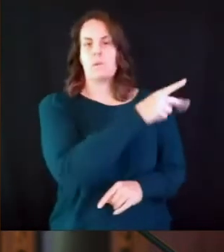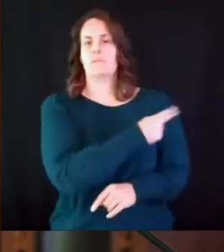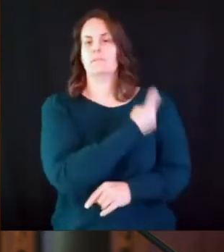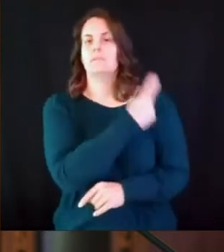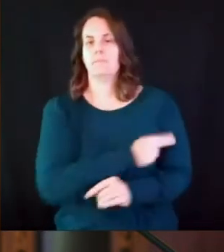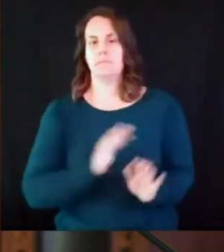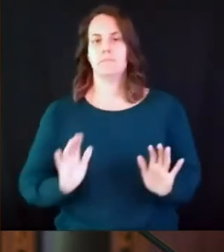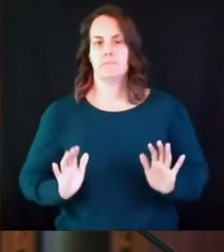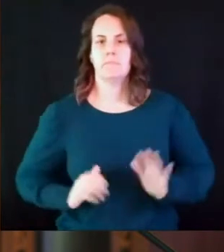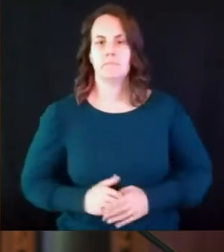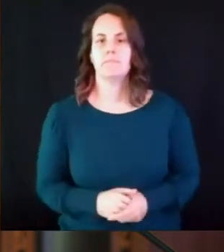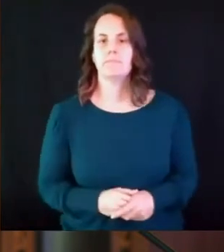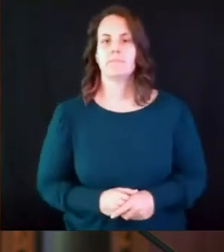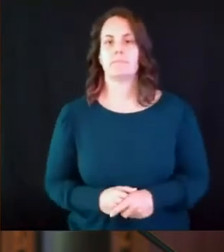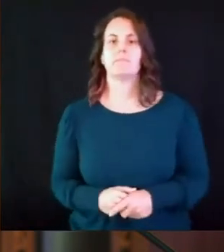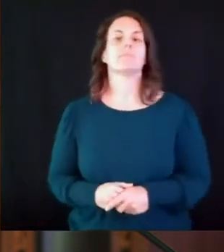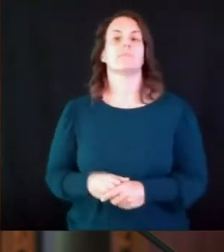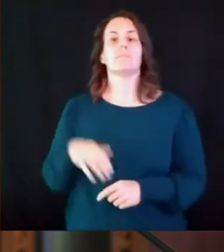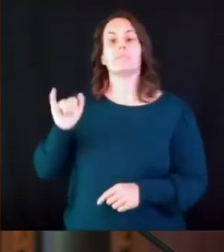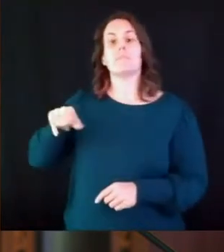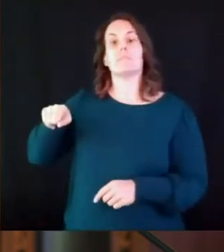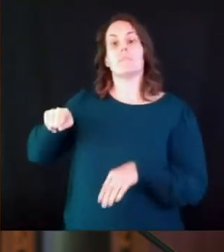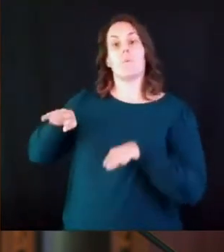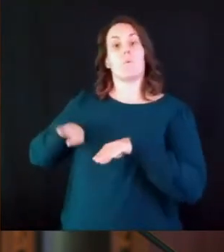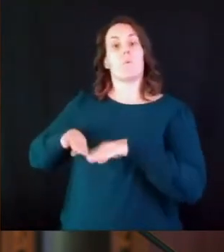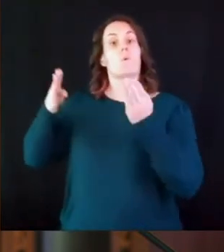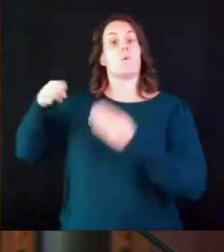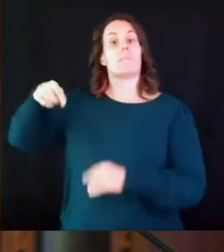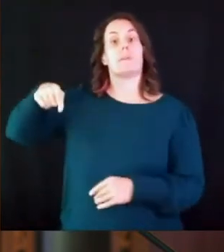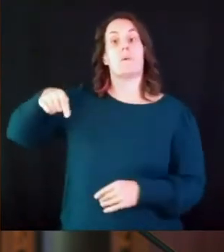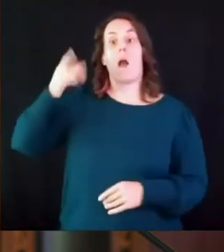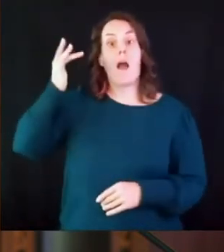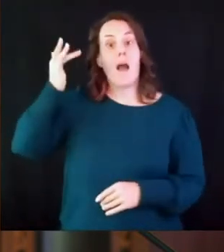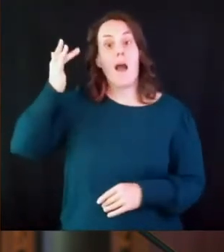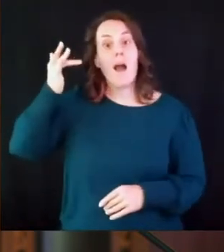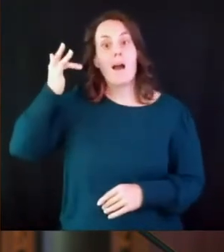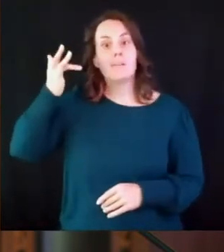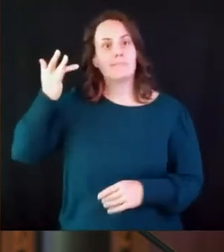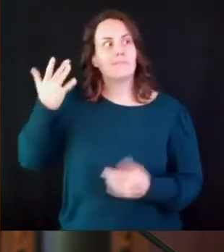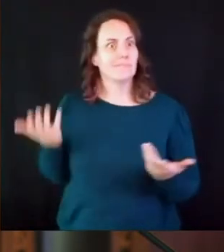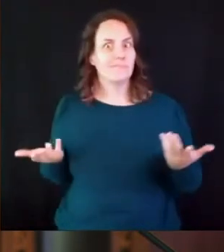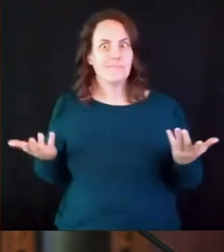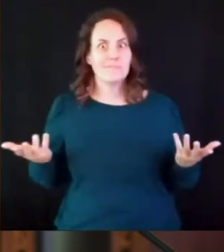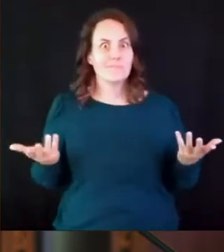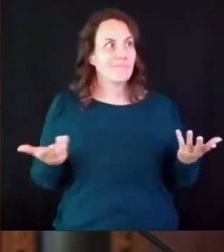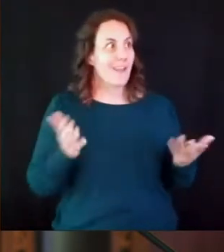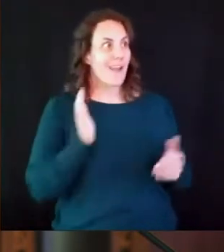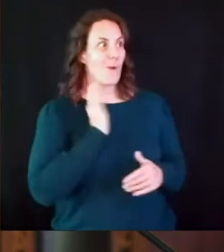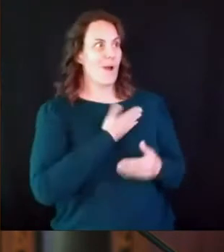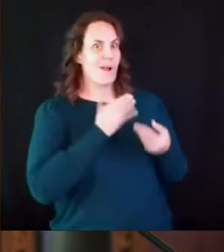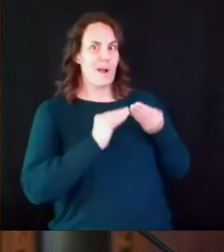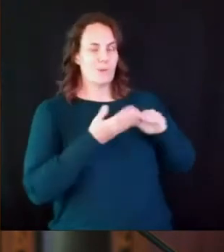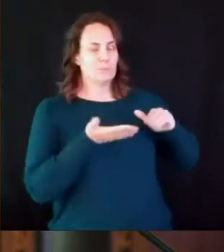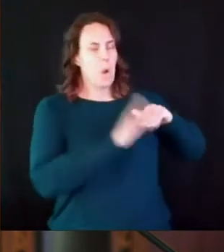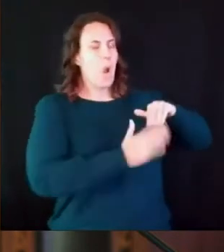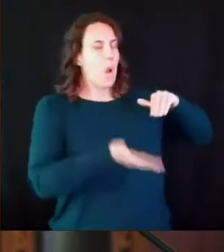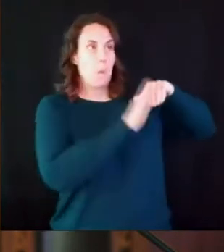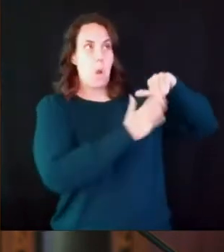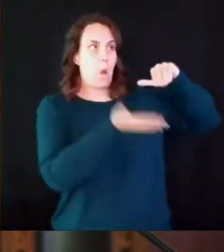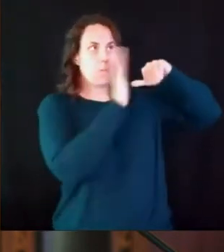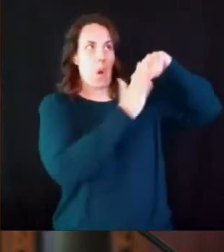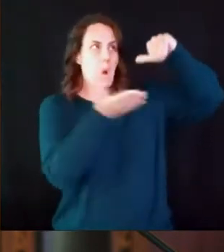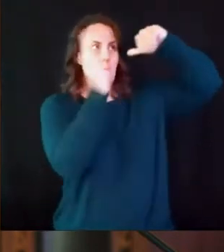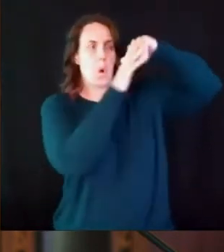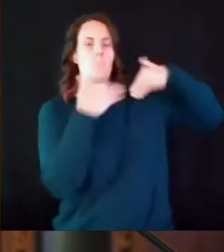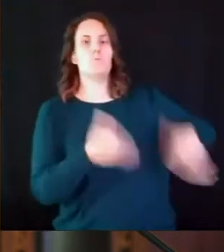in cases we began to see in September. And our case counts today are even higher. Our 7-day average of